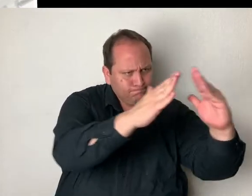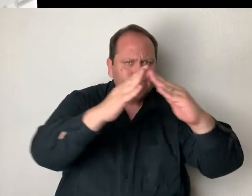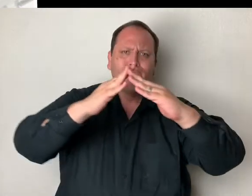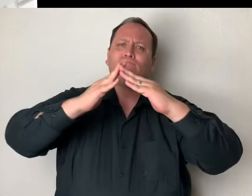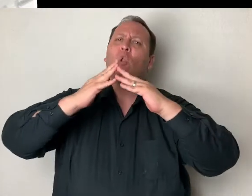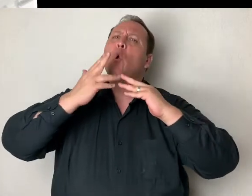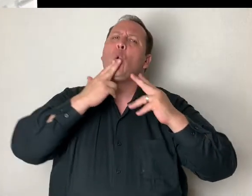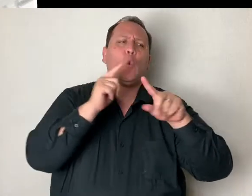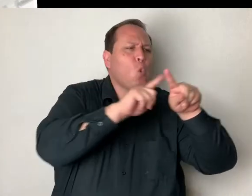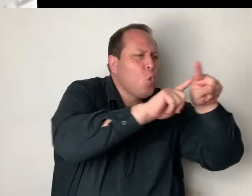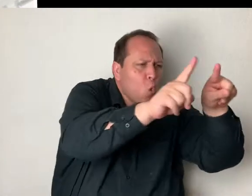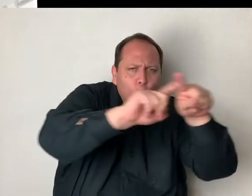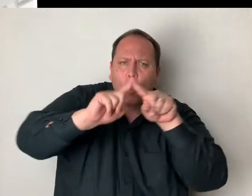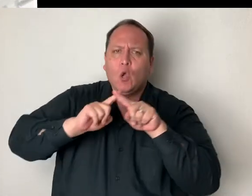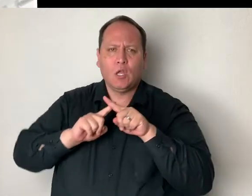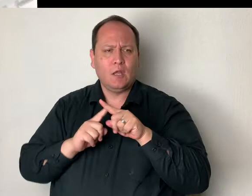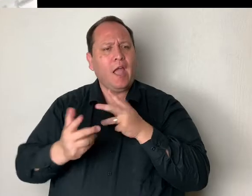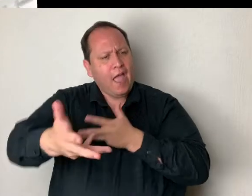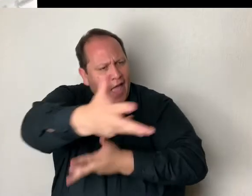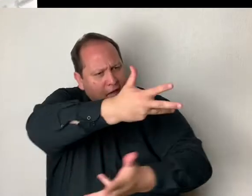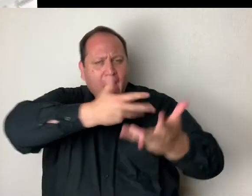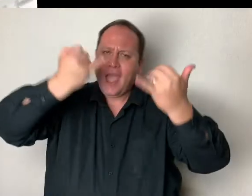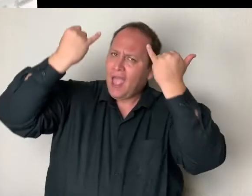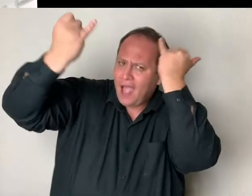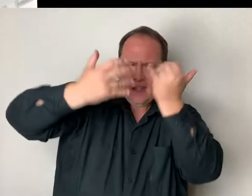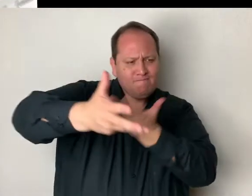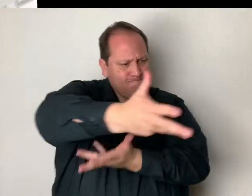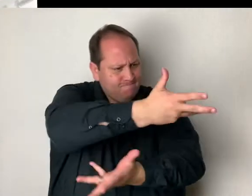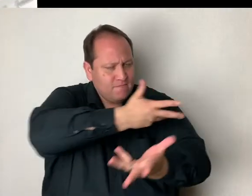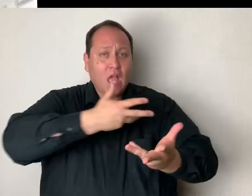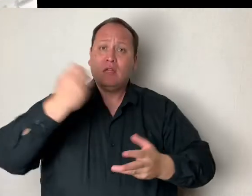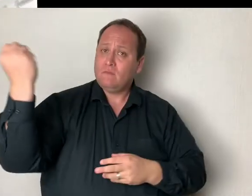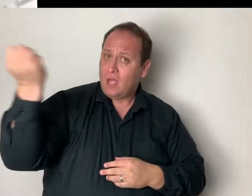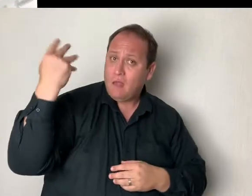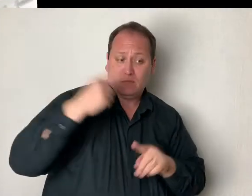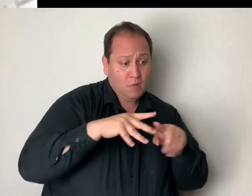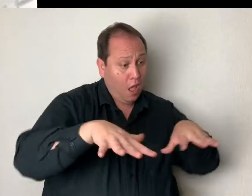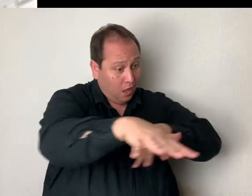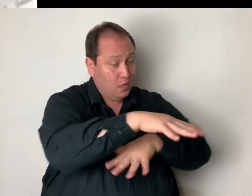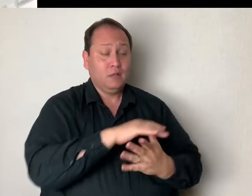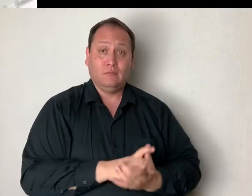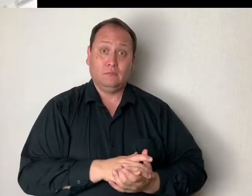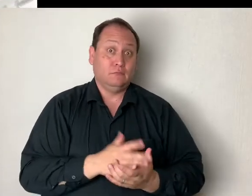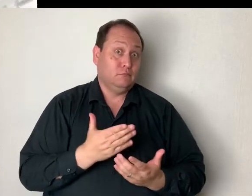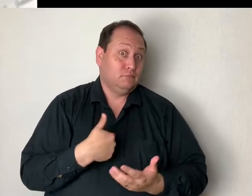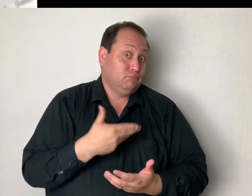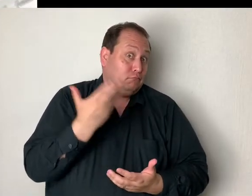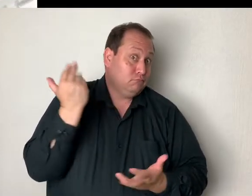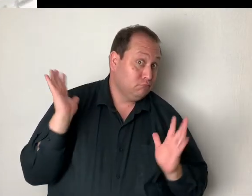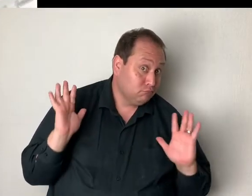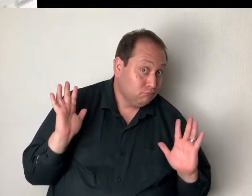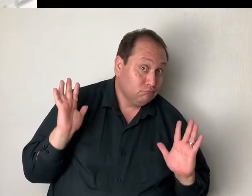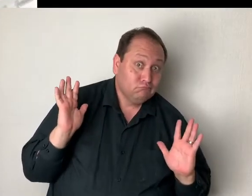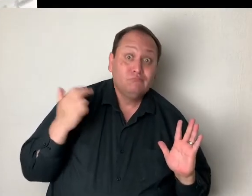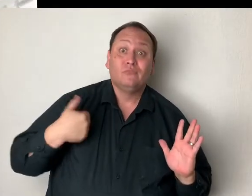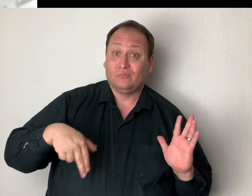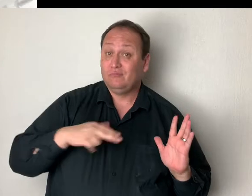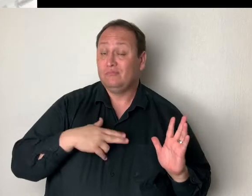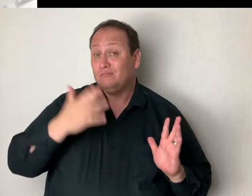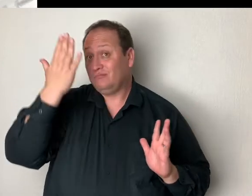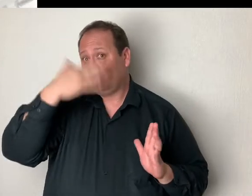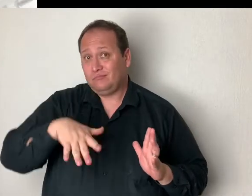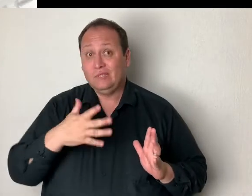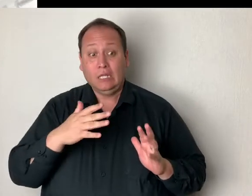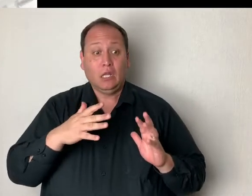the sharing of ideas and commerce. And I don't know what will become of the bull ring, but it